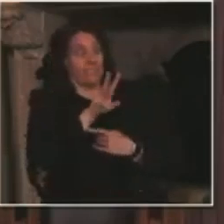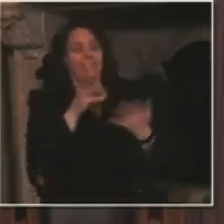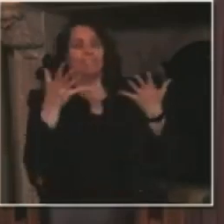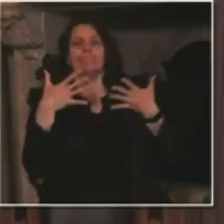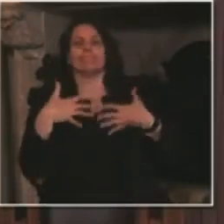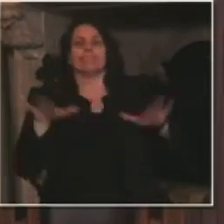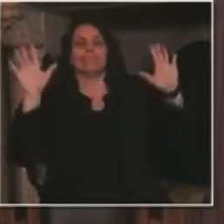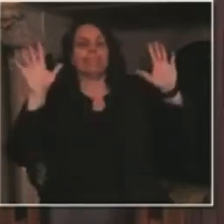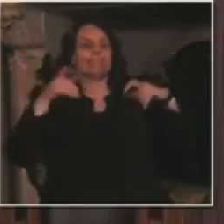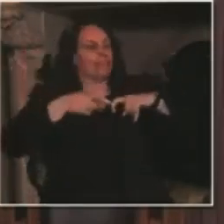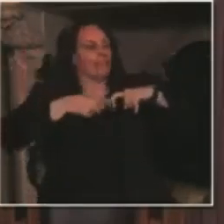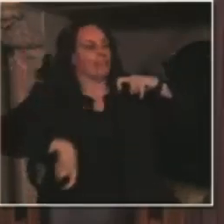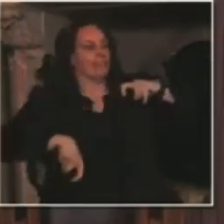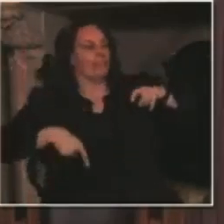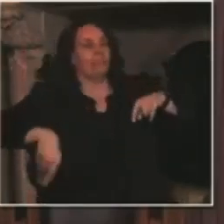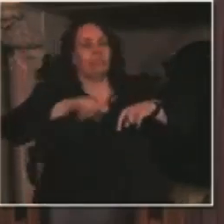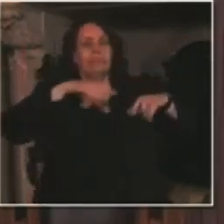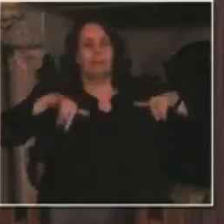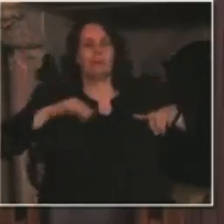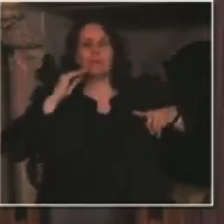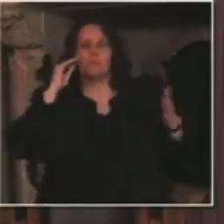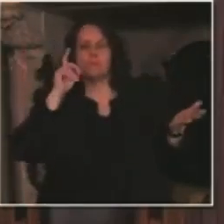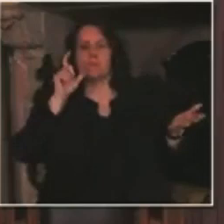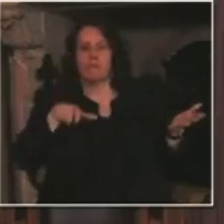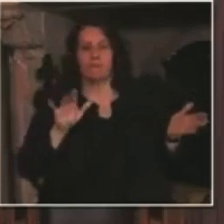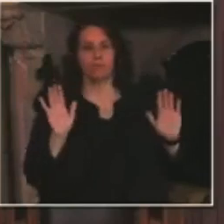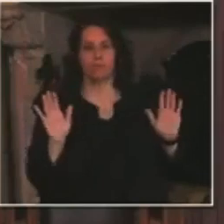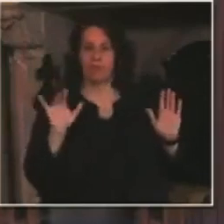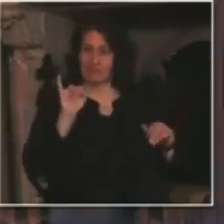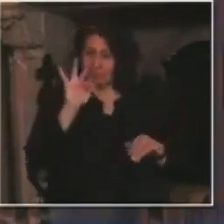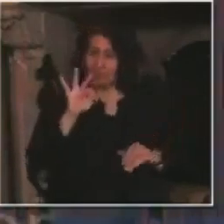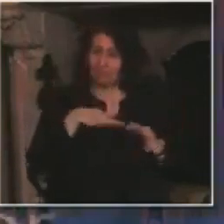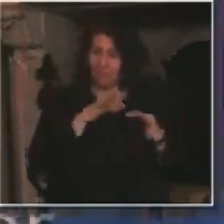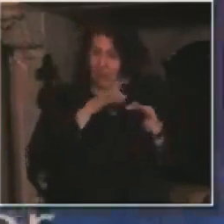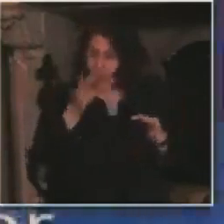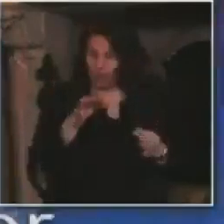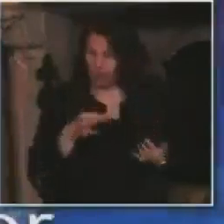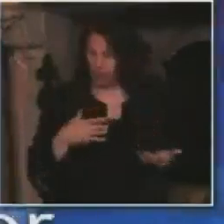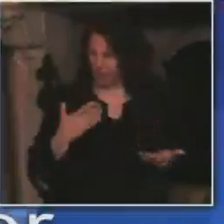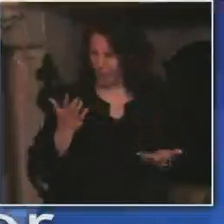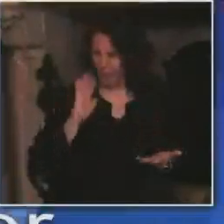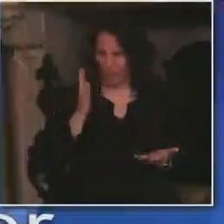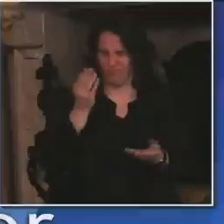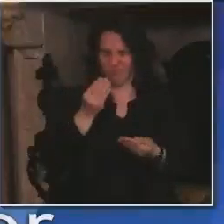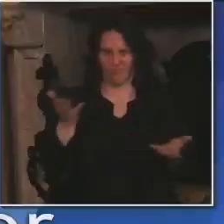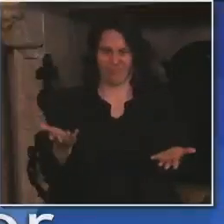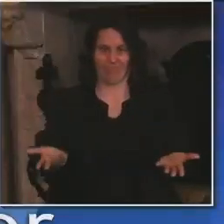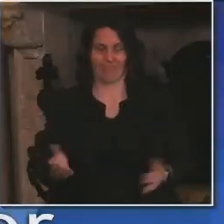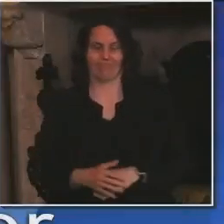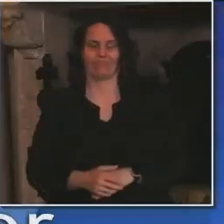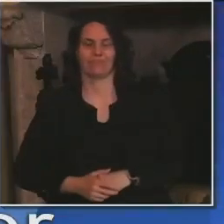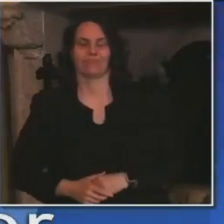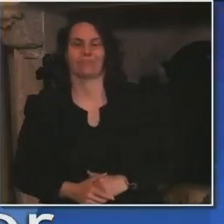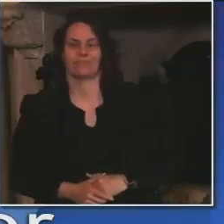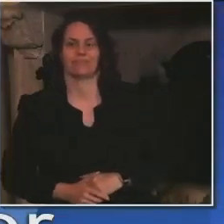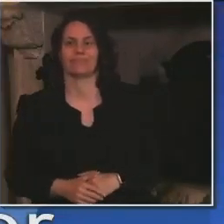it in that fashion. Thank you, Stephanie. Now to Nicole Killian from CBS